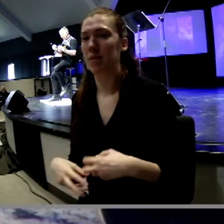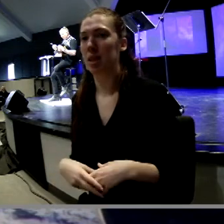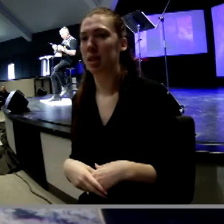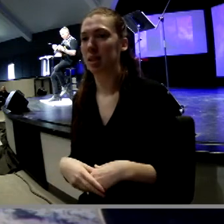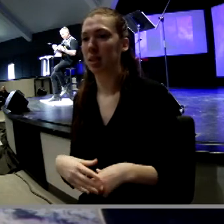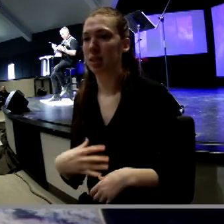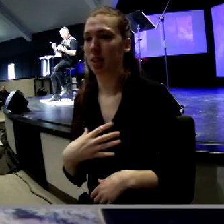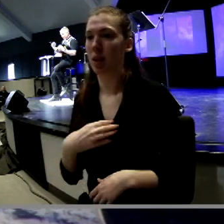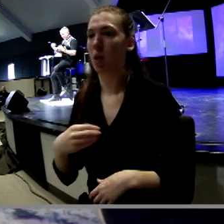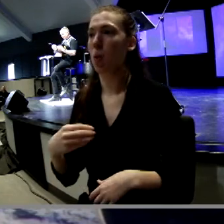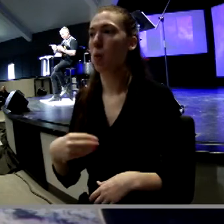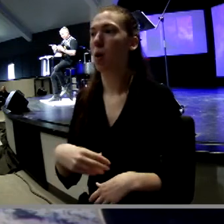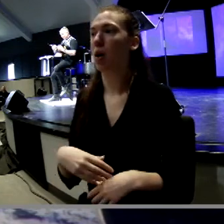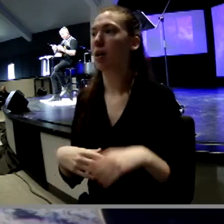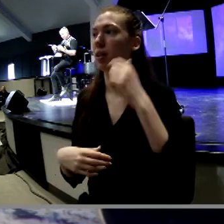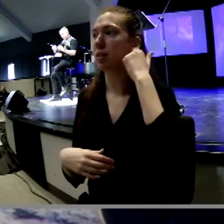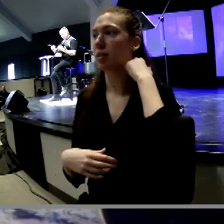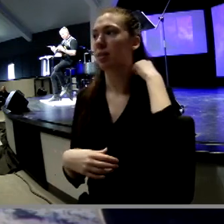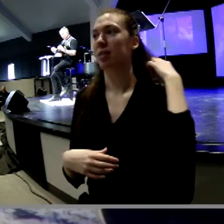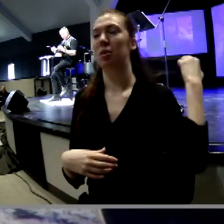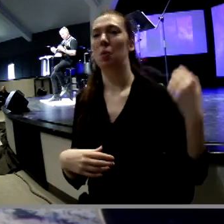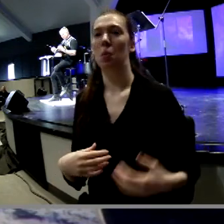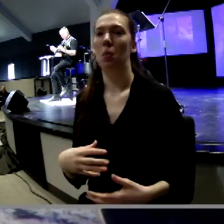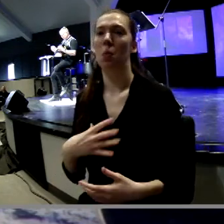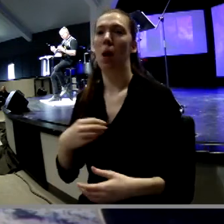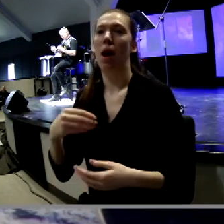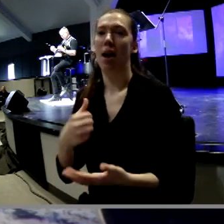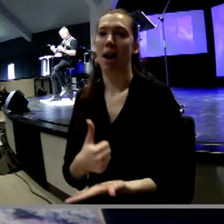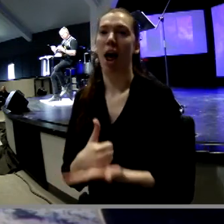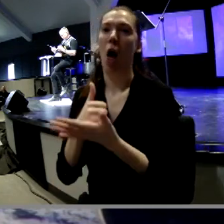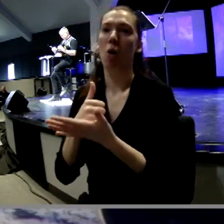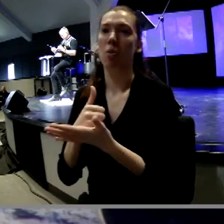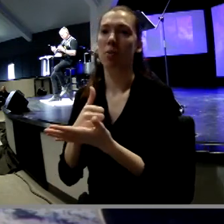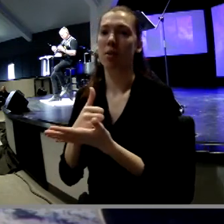Because white hues and tints, and I don't have a way to clean this.